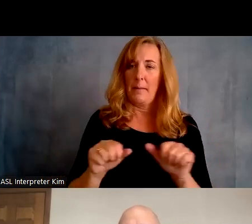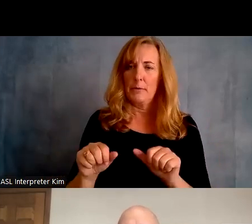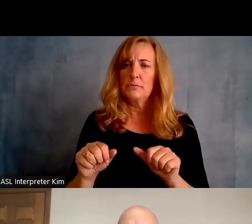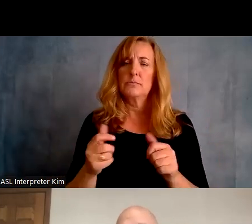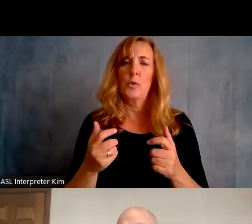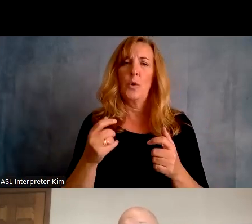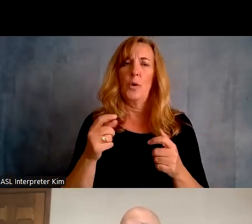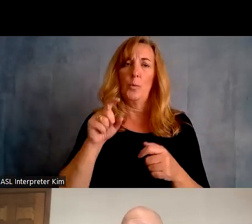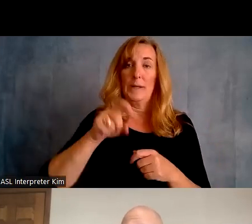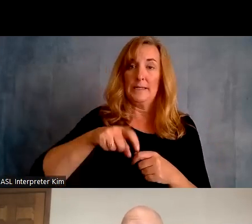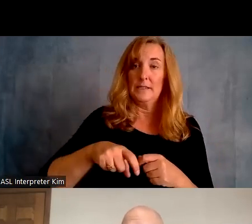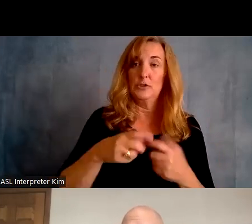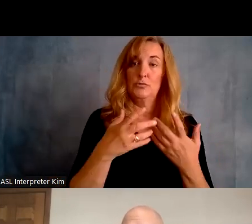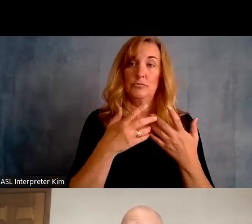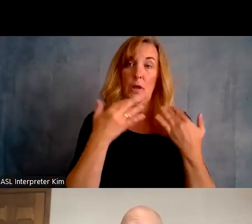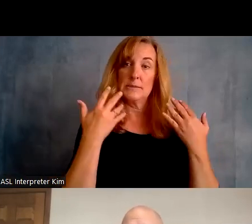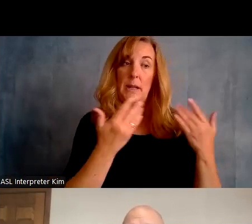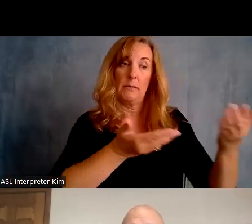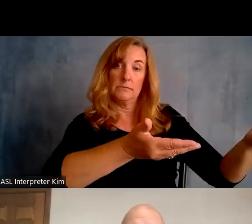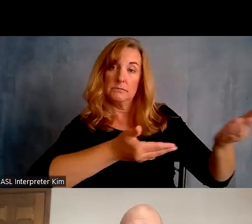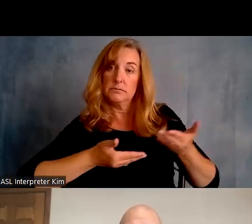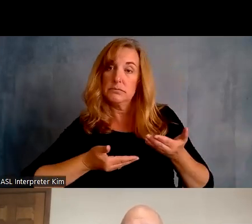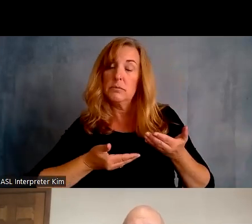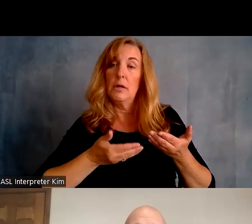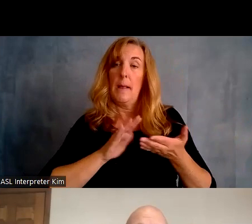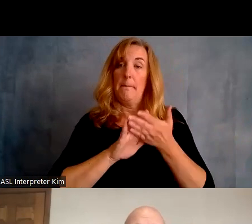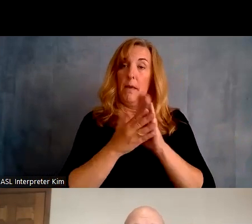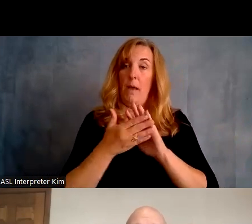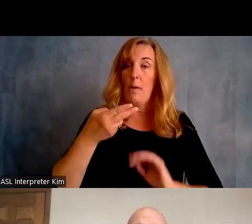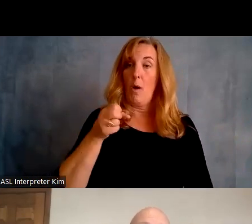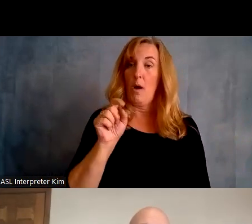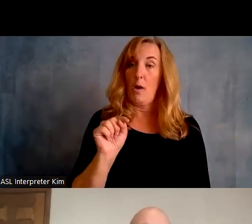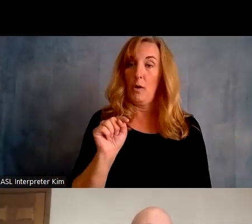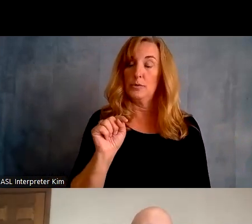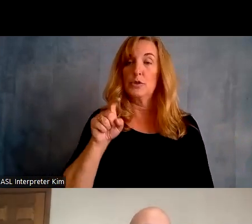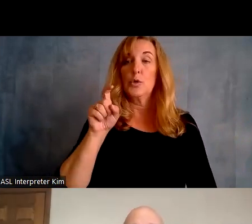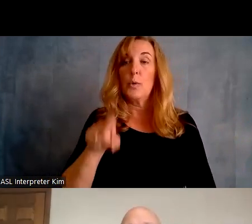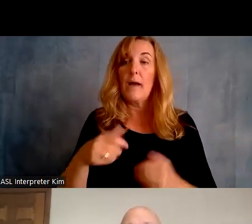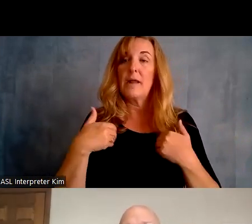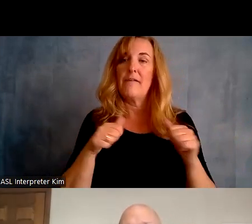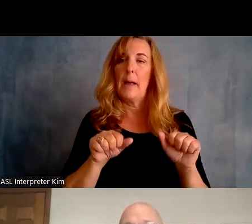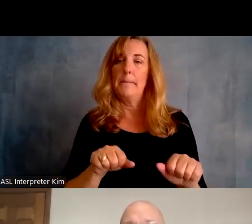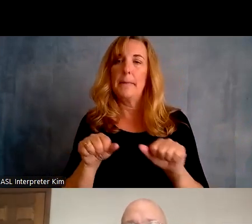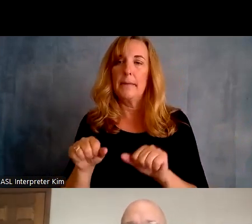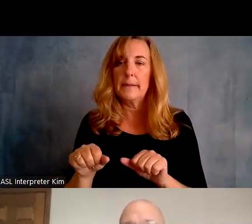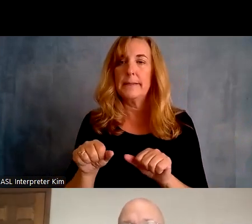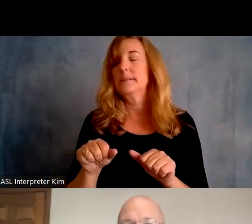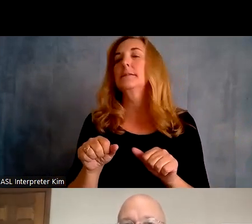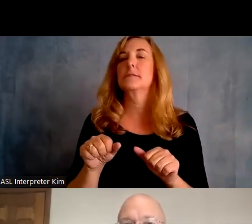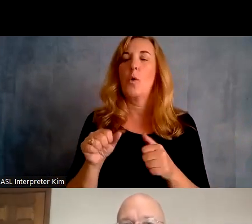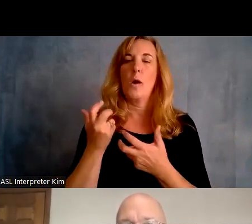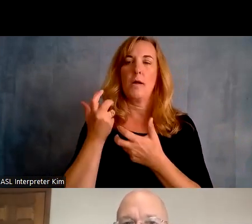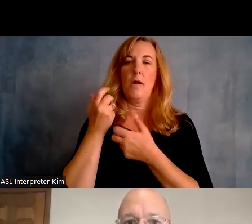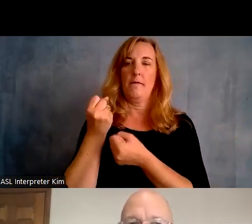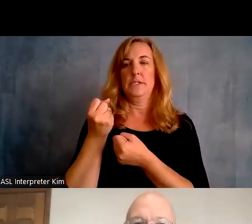hospitality as a host, one must possess particular abilities, capacities, or